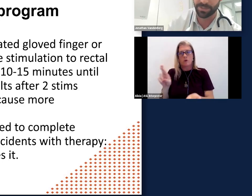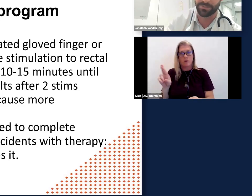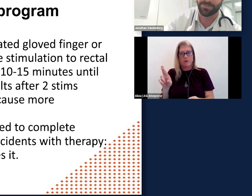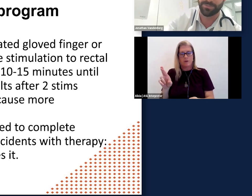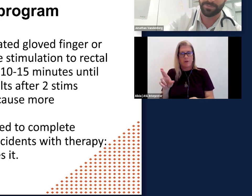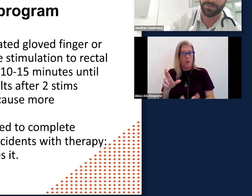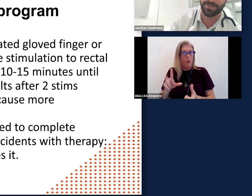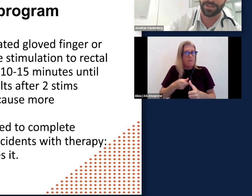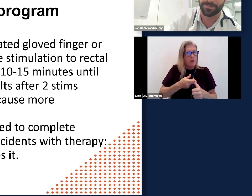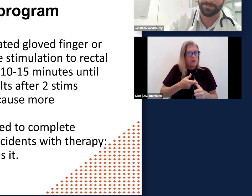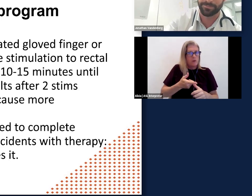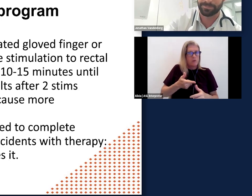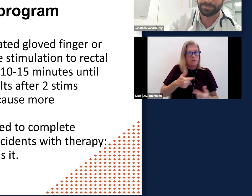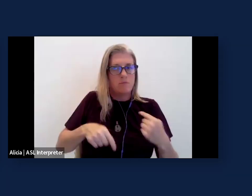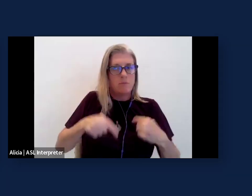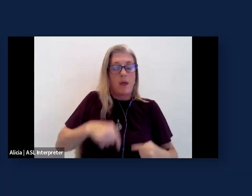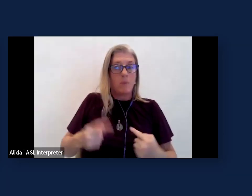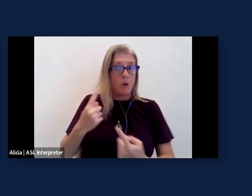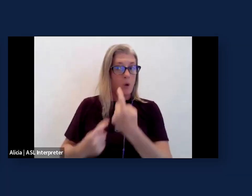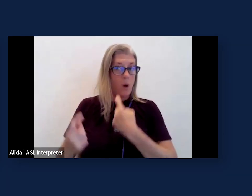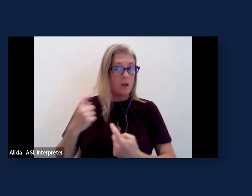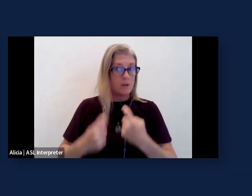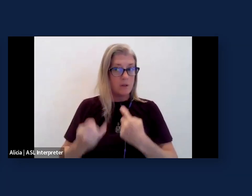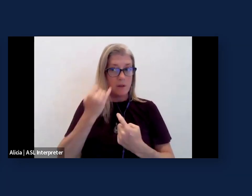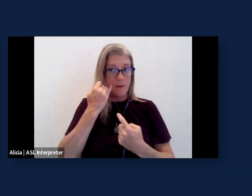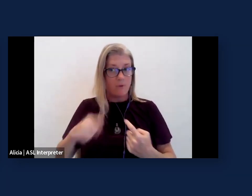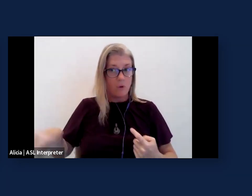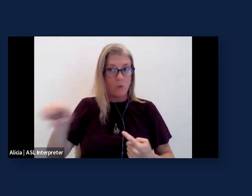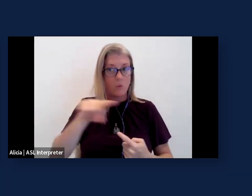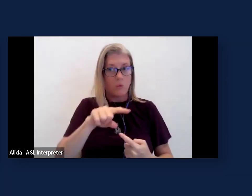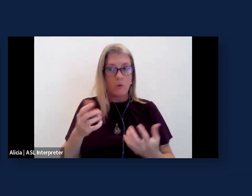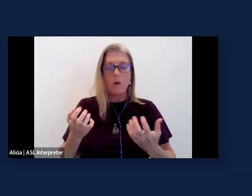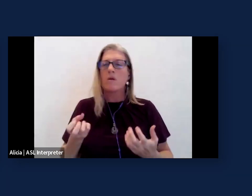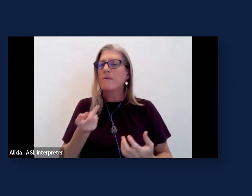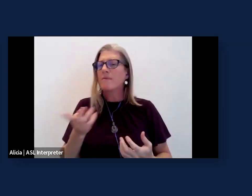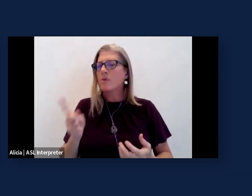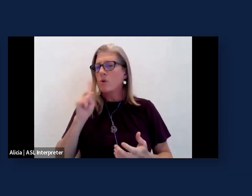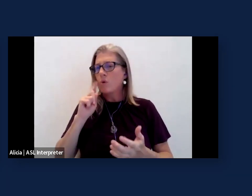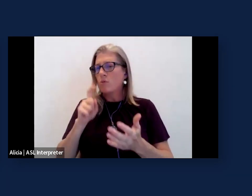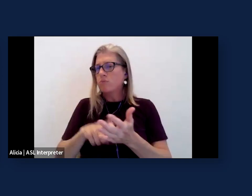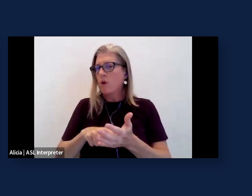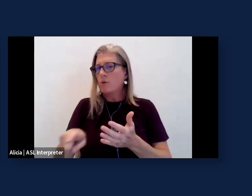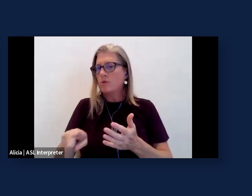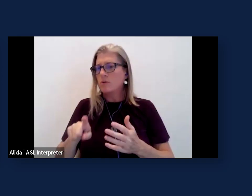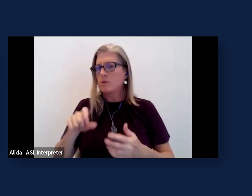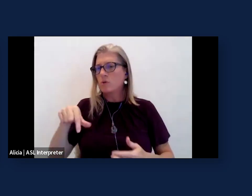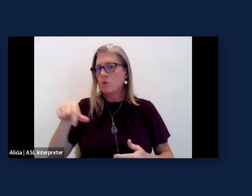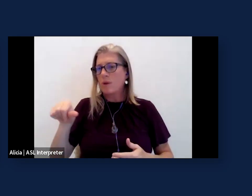take some questions if you'd like. Sure. There are a couple of questions I know in the chat. The first,